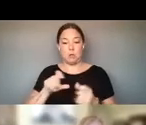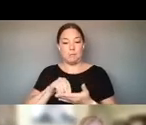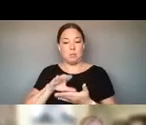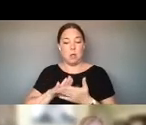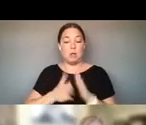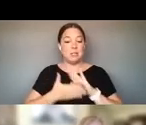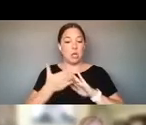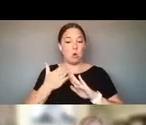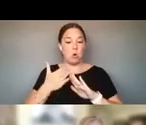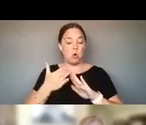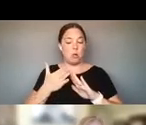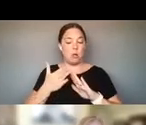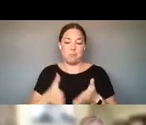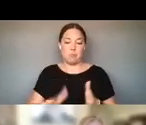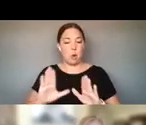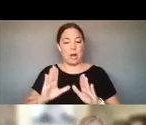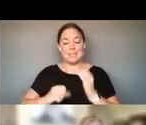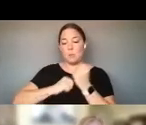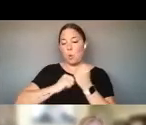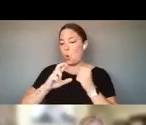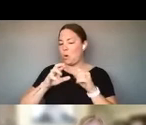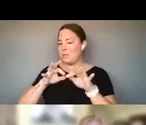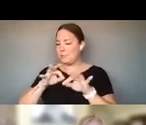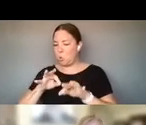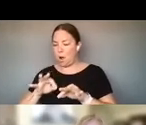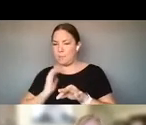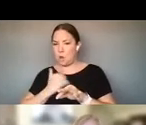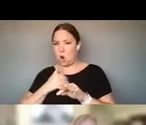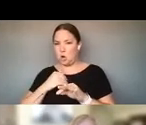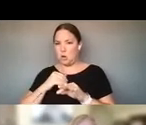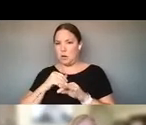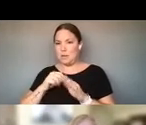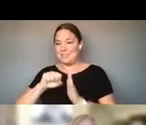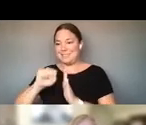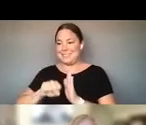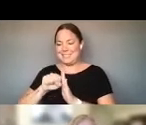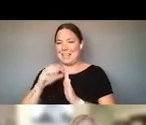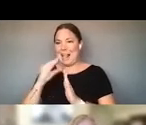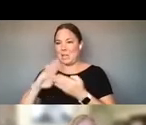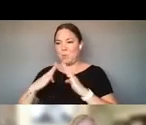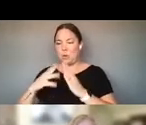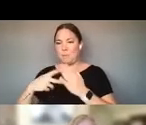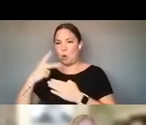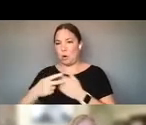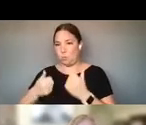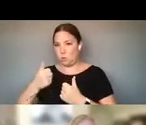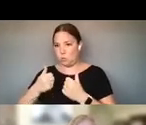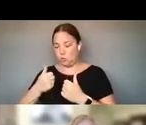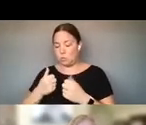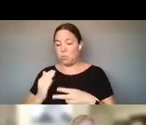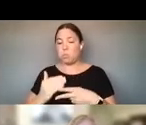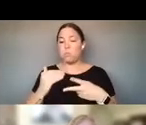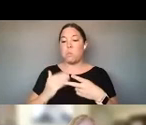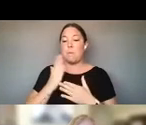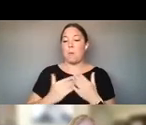operating support or should we describe our season and community programming? That's part one. Part